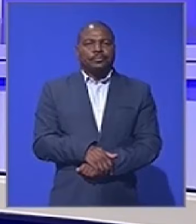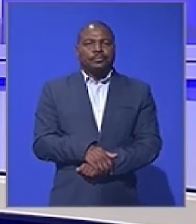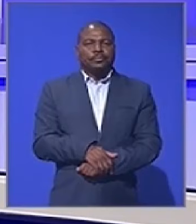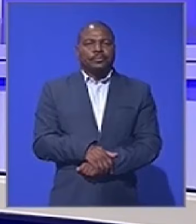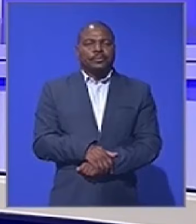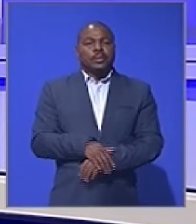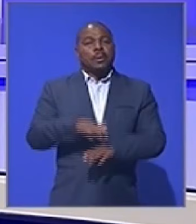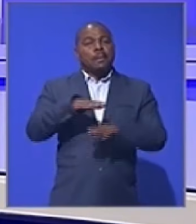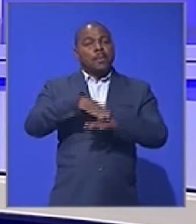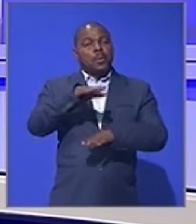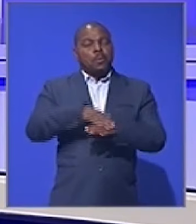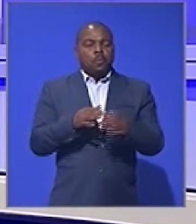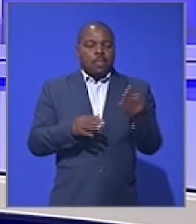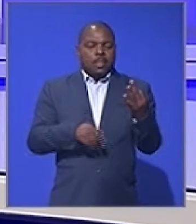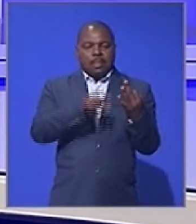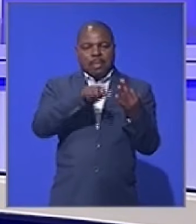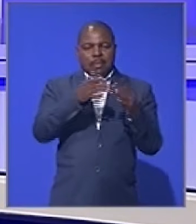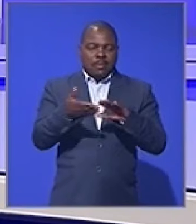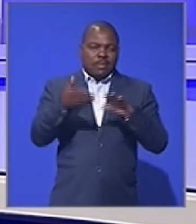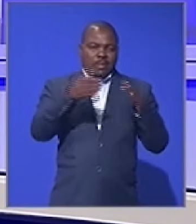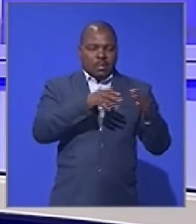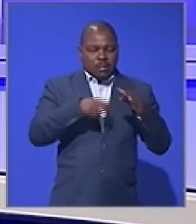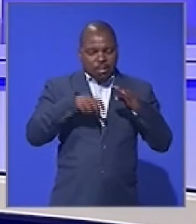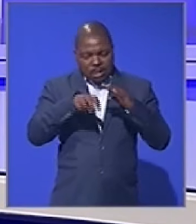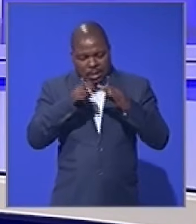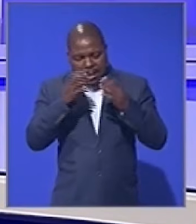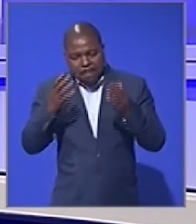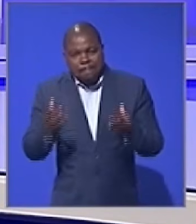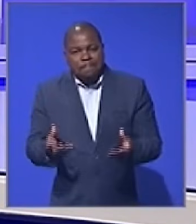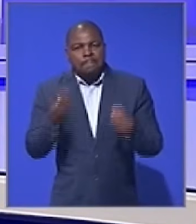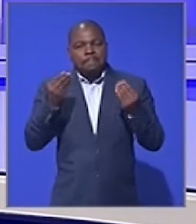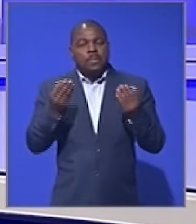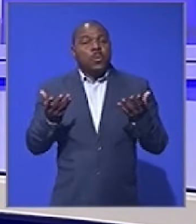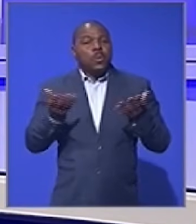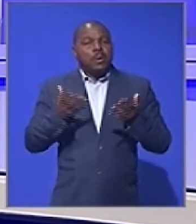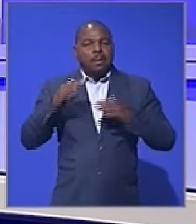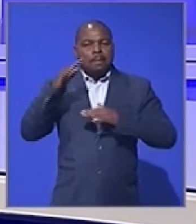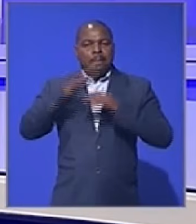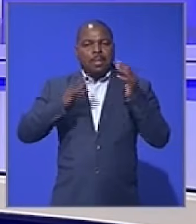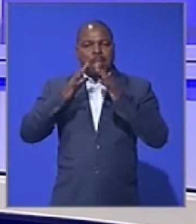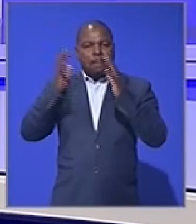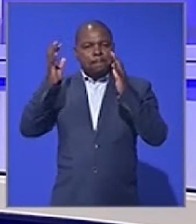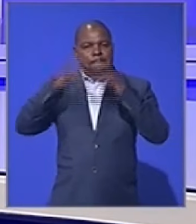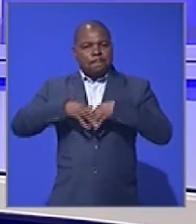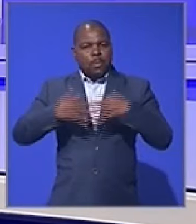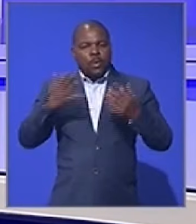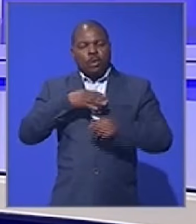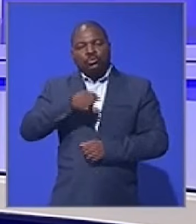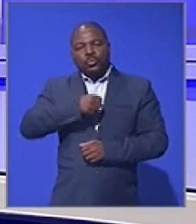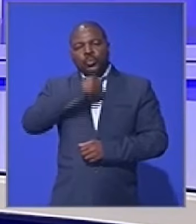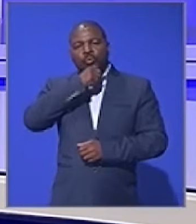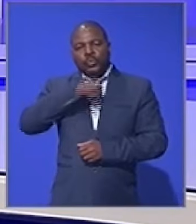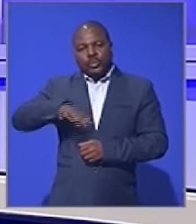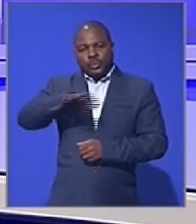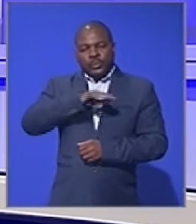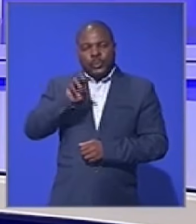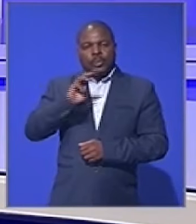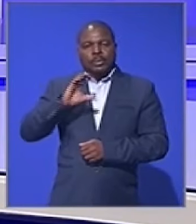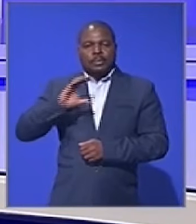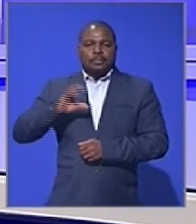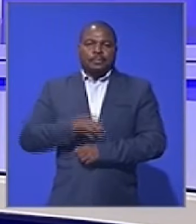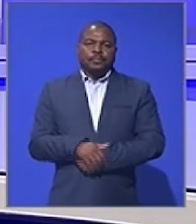Ditopo tše dingwe tše tharo di ntšhitšwe ka tlase ga matlhege a moago o phuhlamego ka George Western Cape.